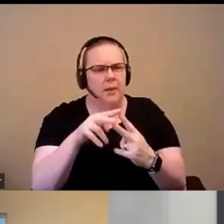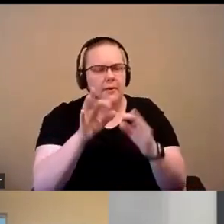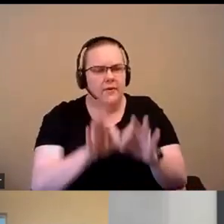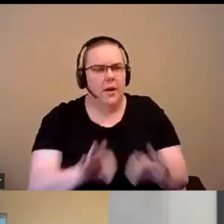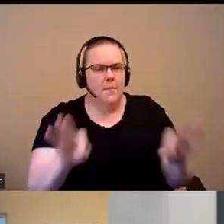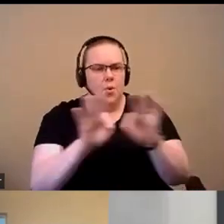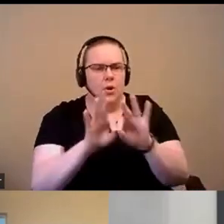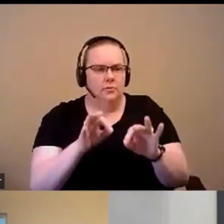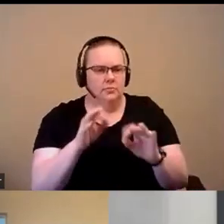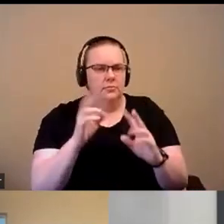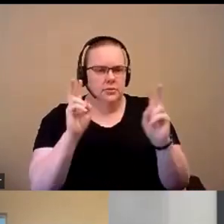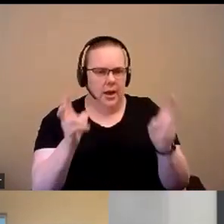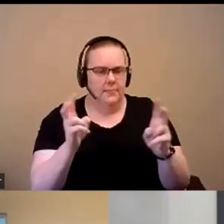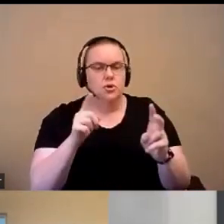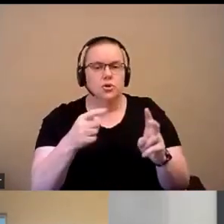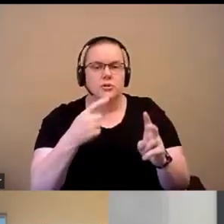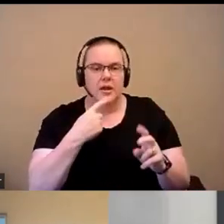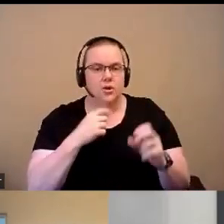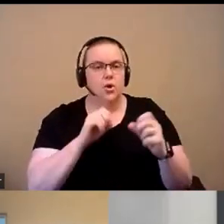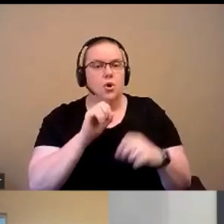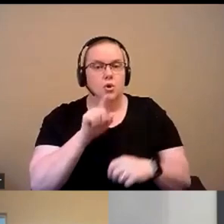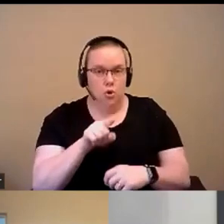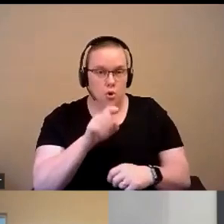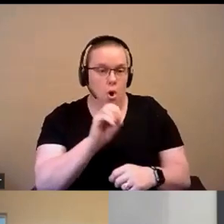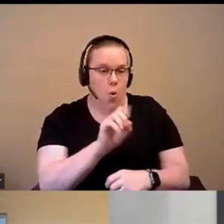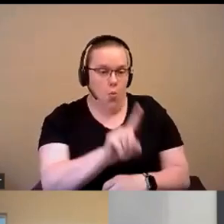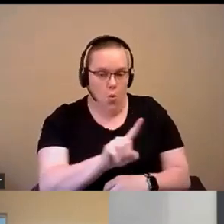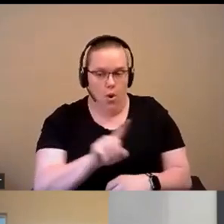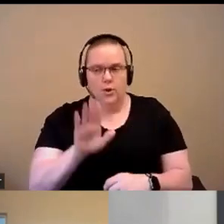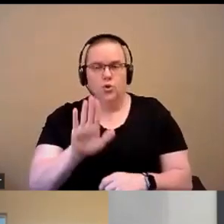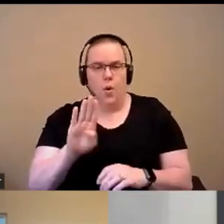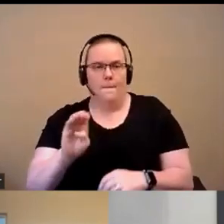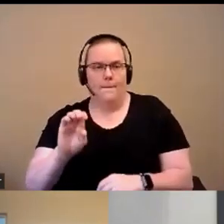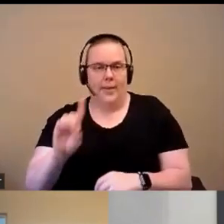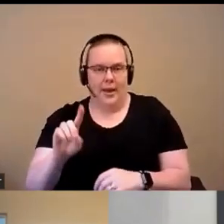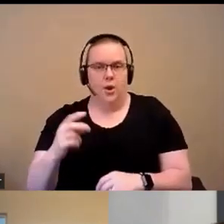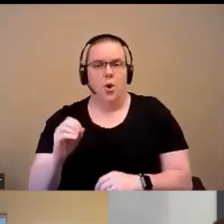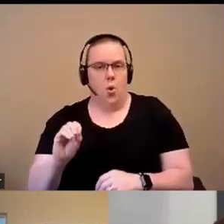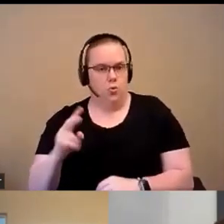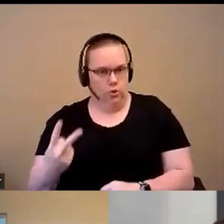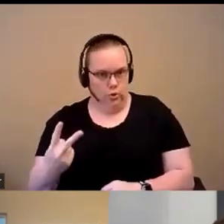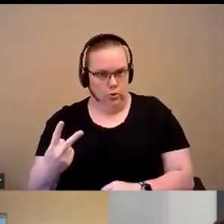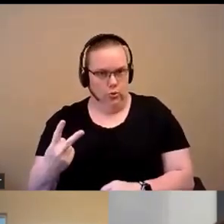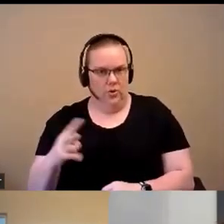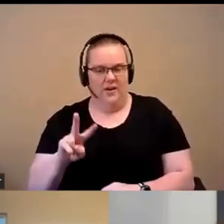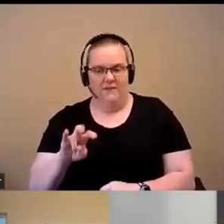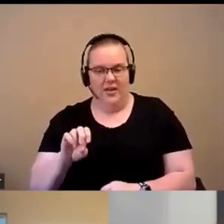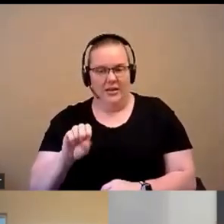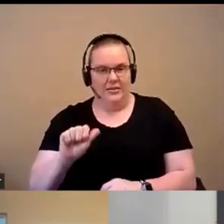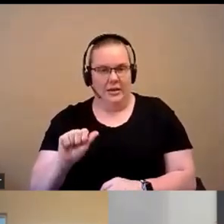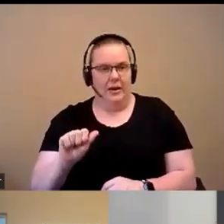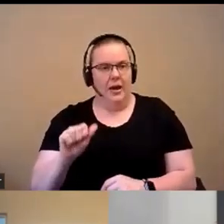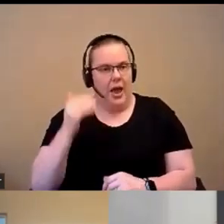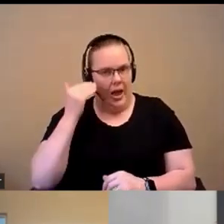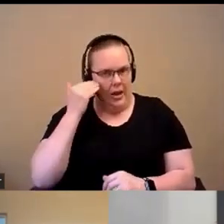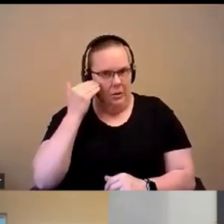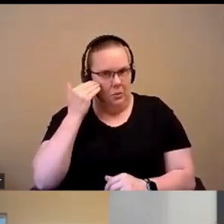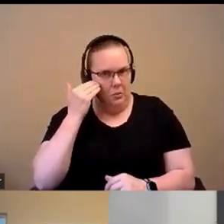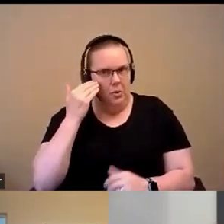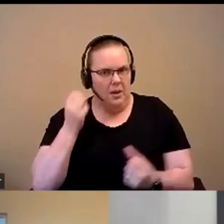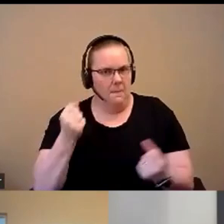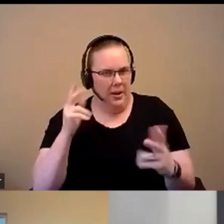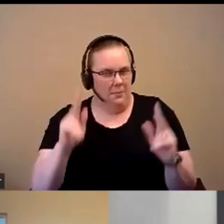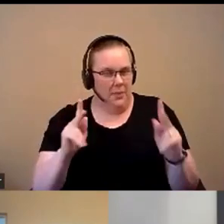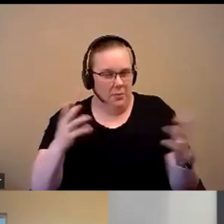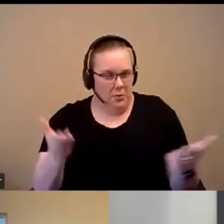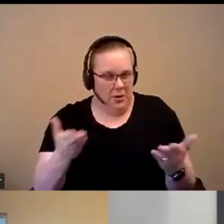on an O1 and your band members on an O2, which I think probably a lot of people who are here understand the difference between those things, but